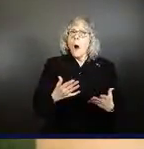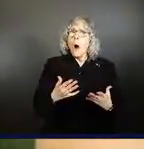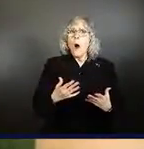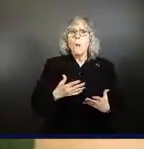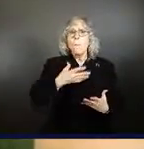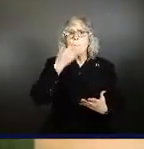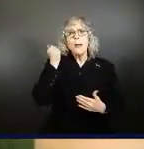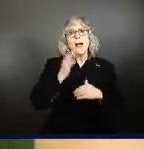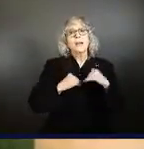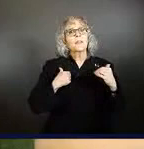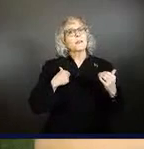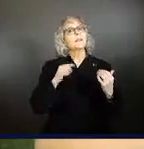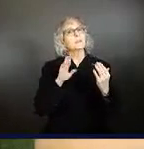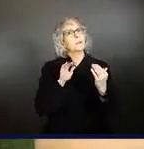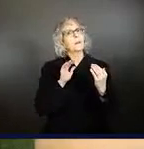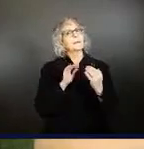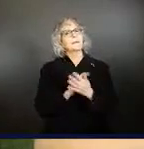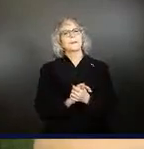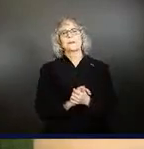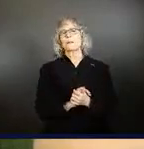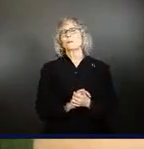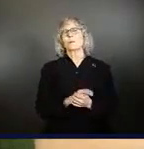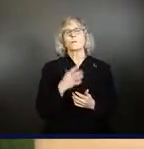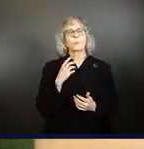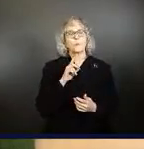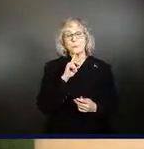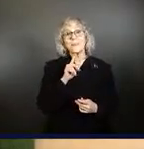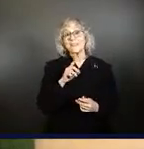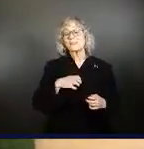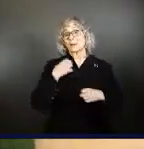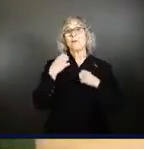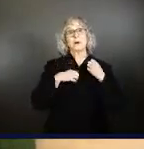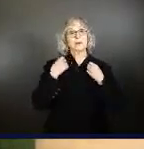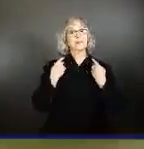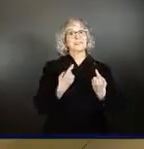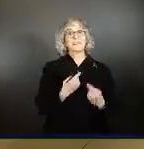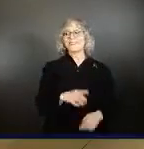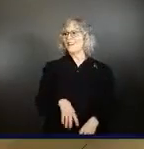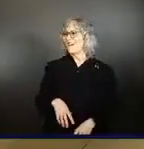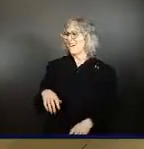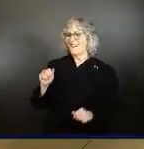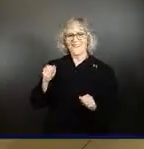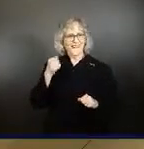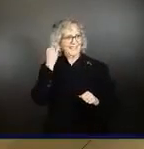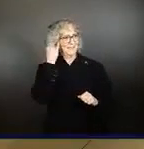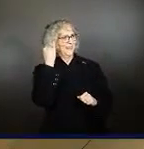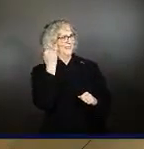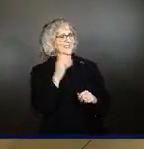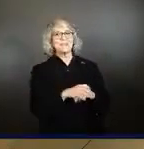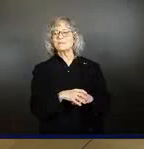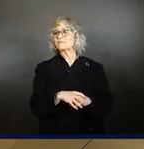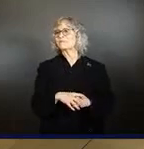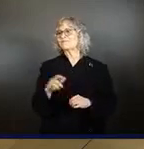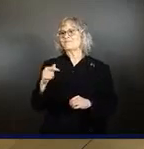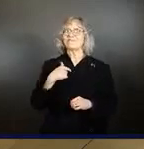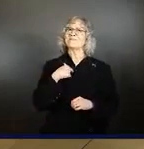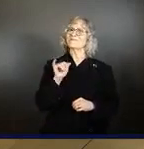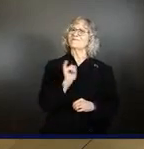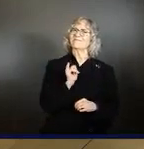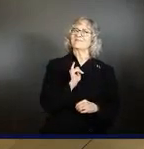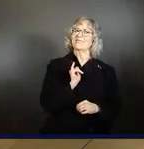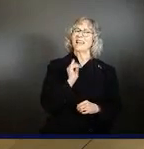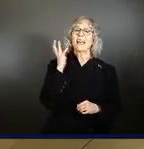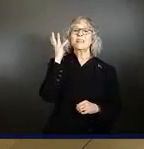expected. It's been really emotional. I can imagine, Nestor. Yeah, no, I had the same. And the